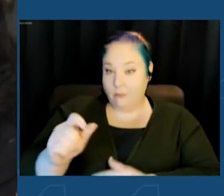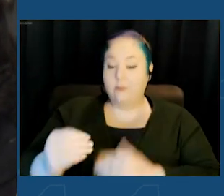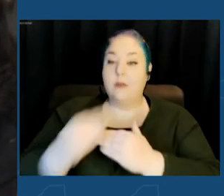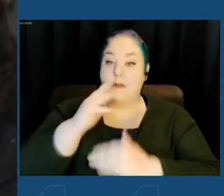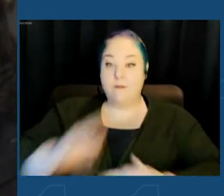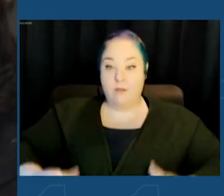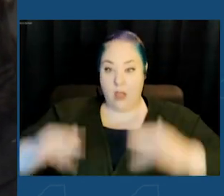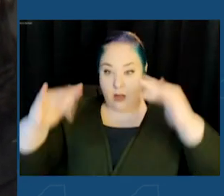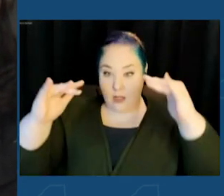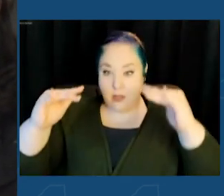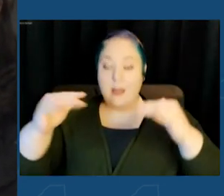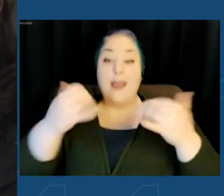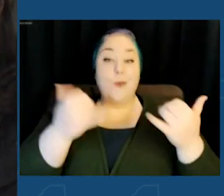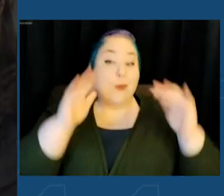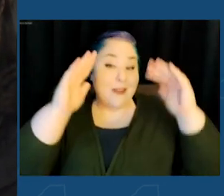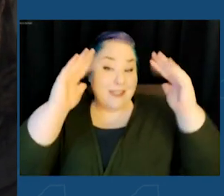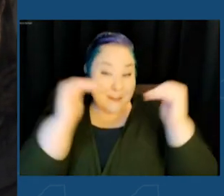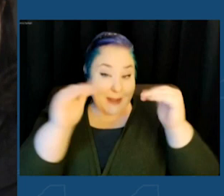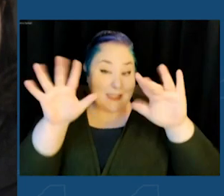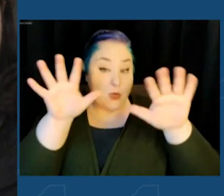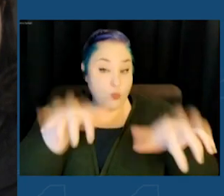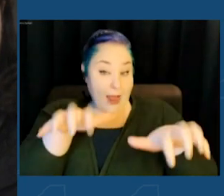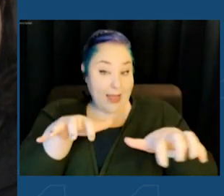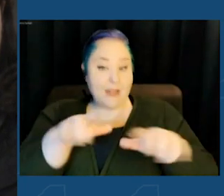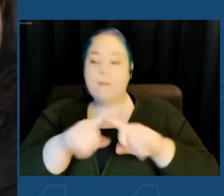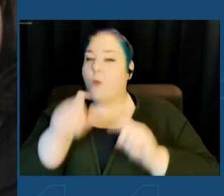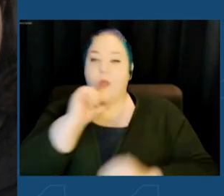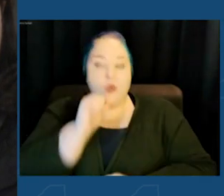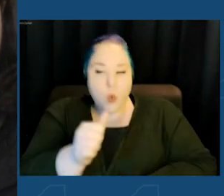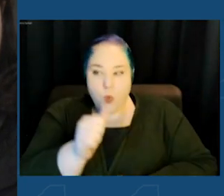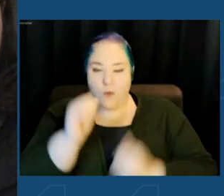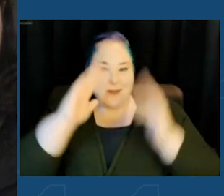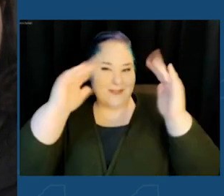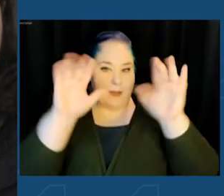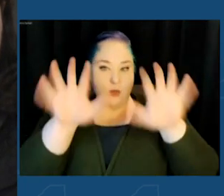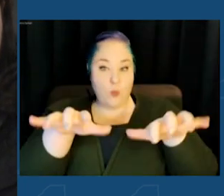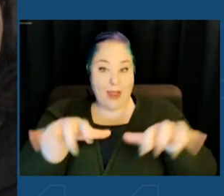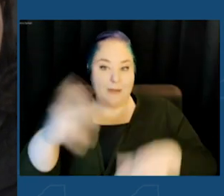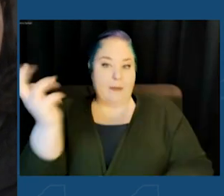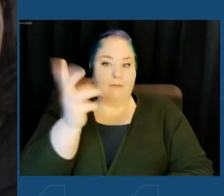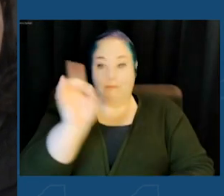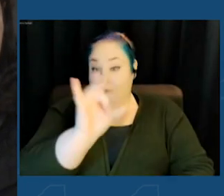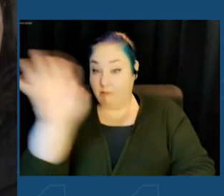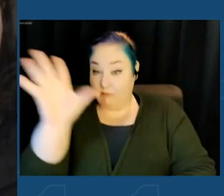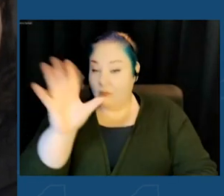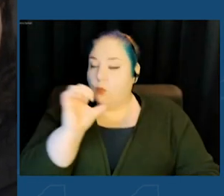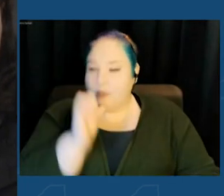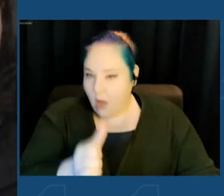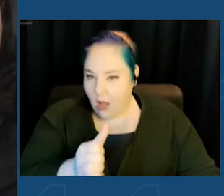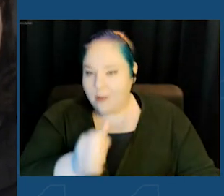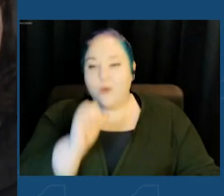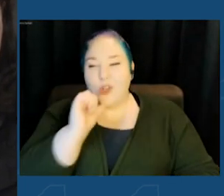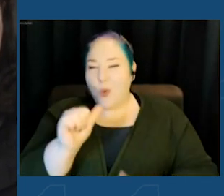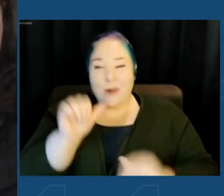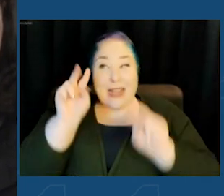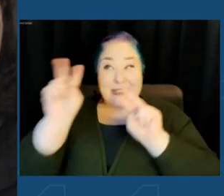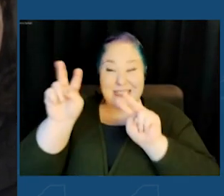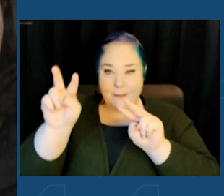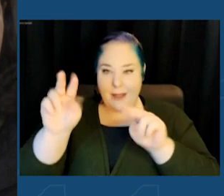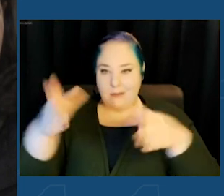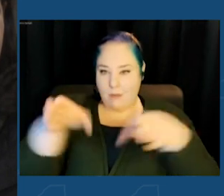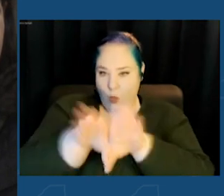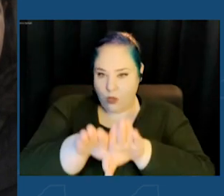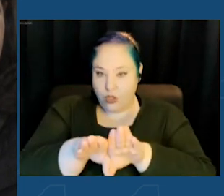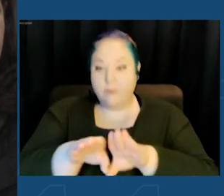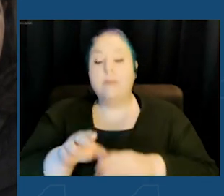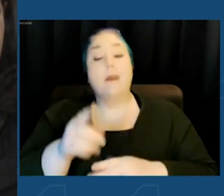rain but we don't expect the rain to be of a magnitude that we can't handle so we're not anticipating these closures because of this now again what